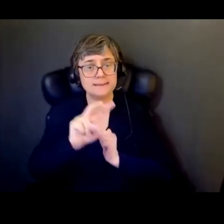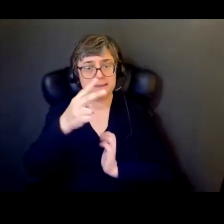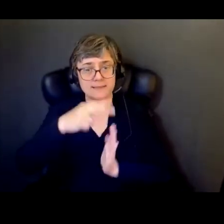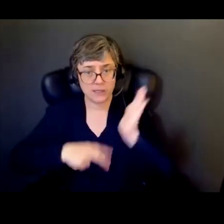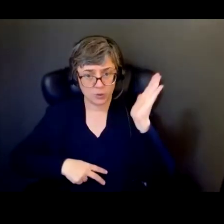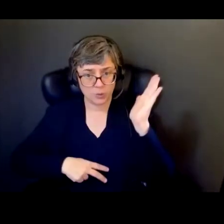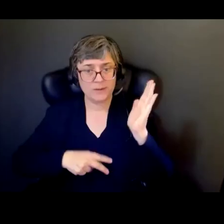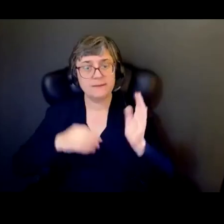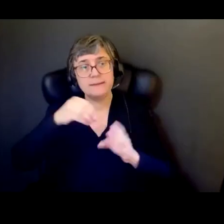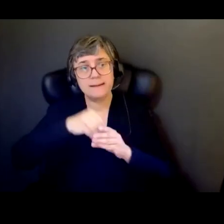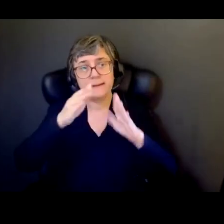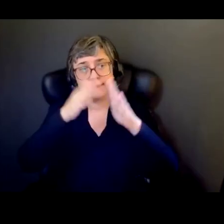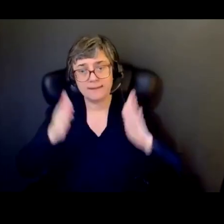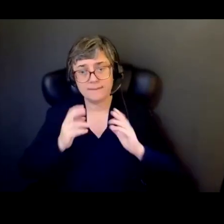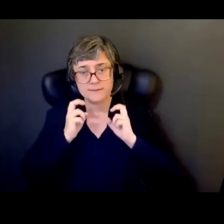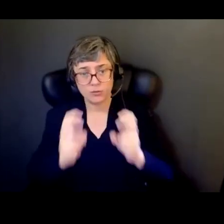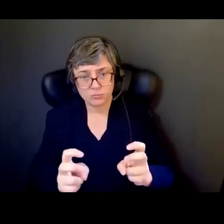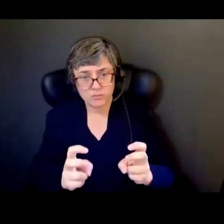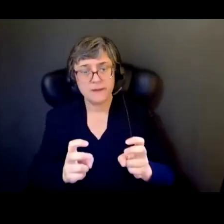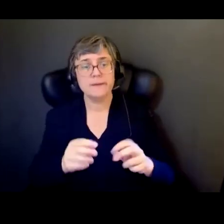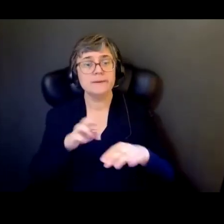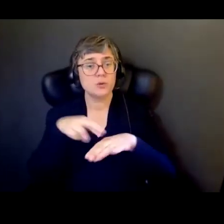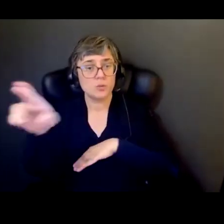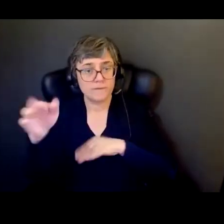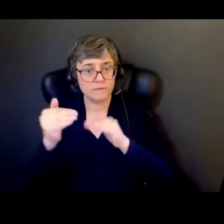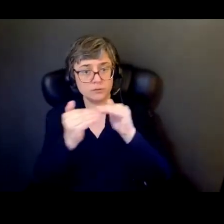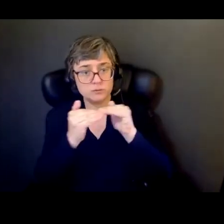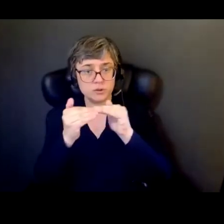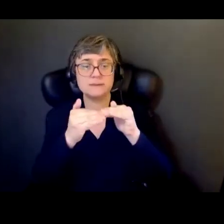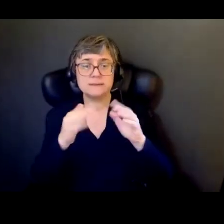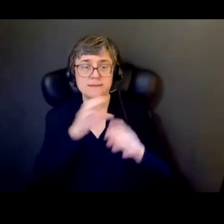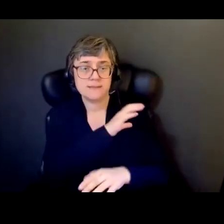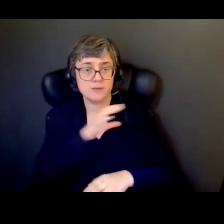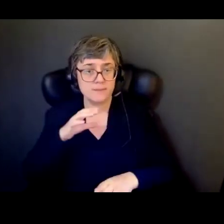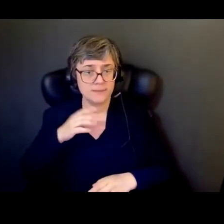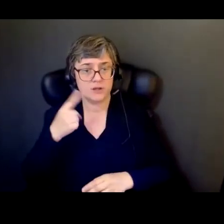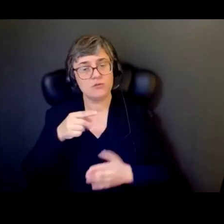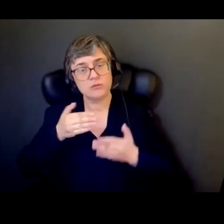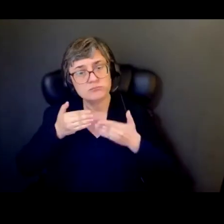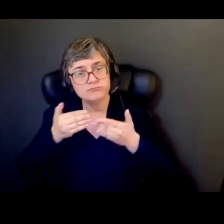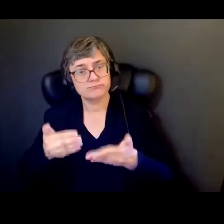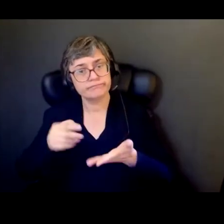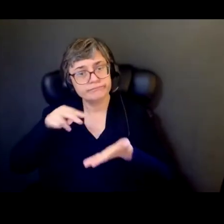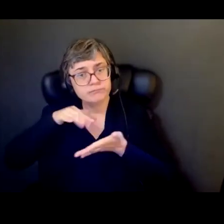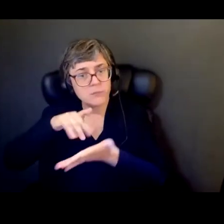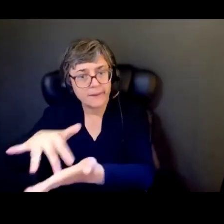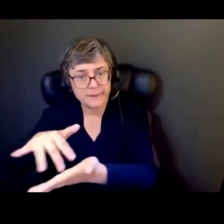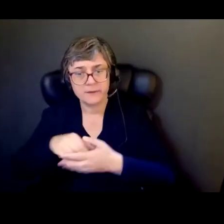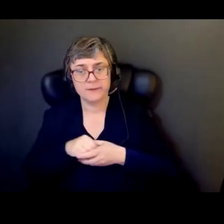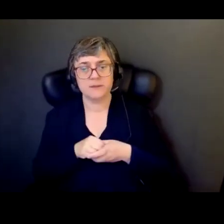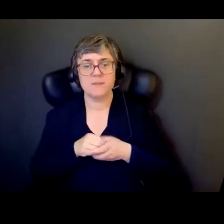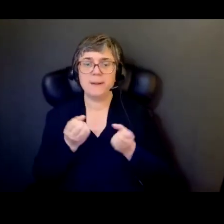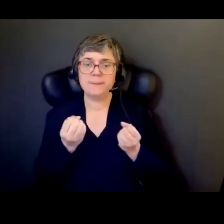working in the elder justice space, made written submissions or appeared as witnesses to raise the